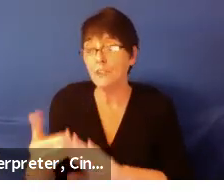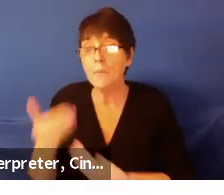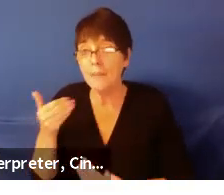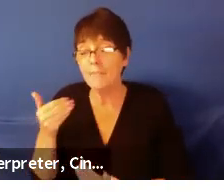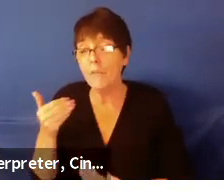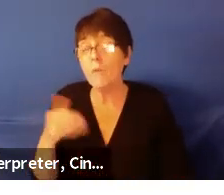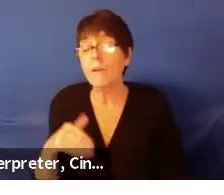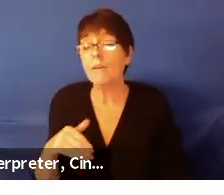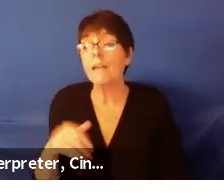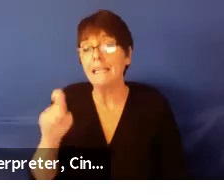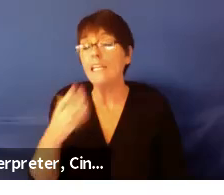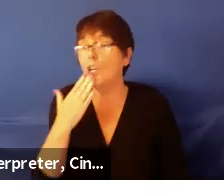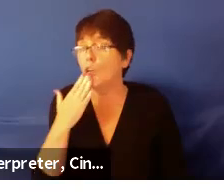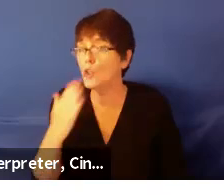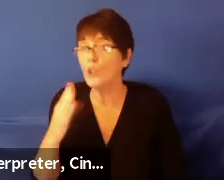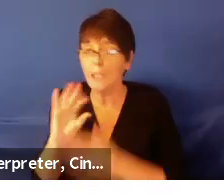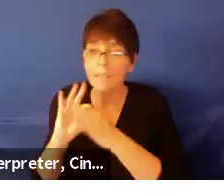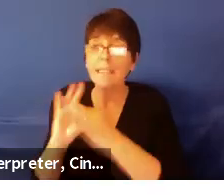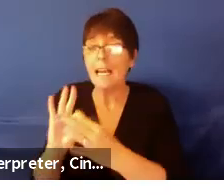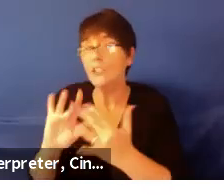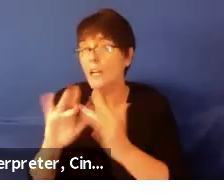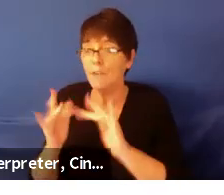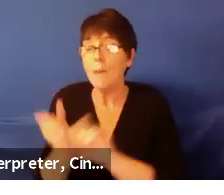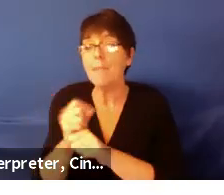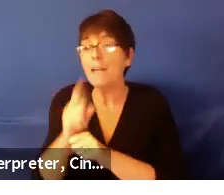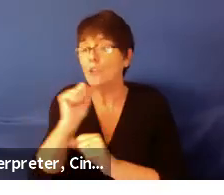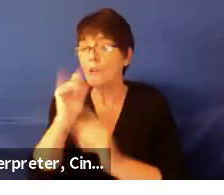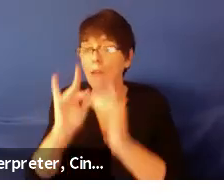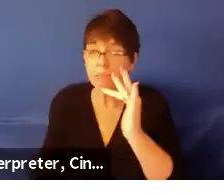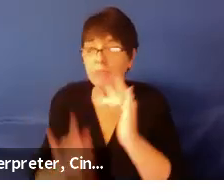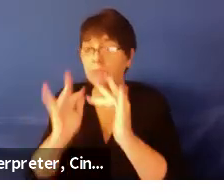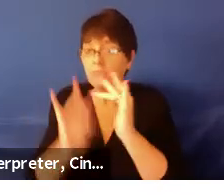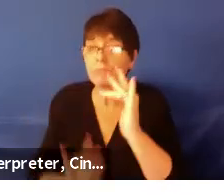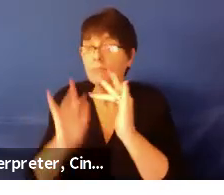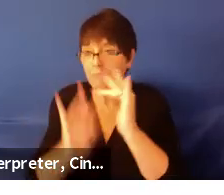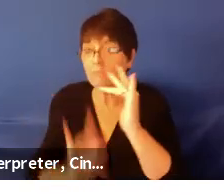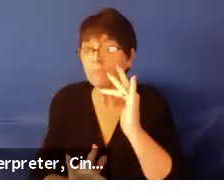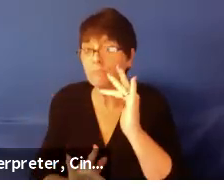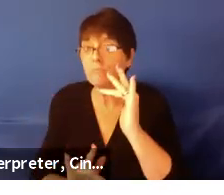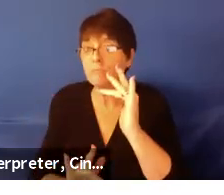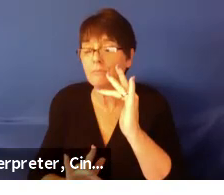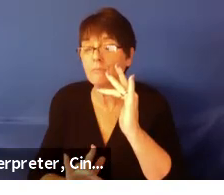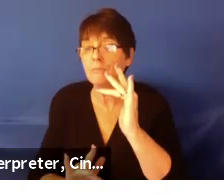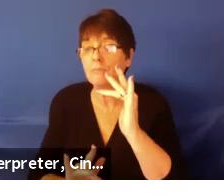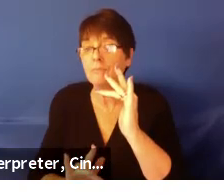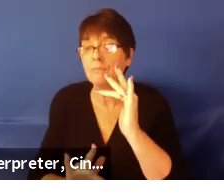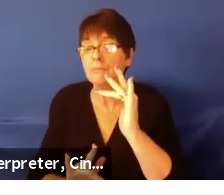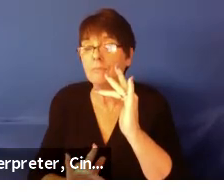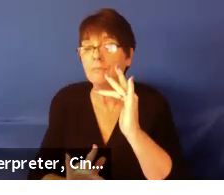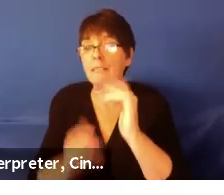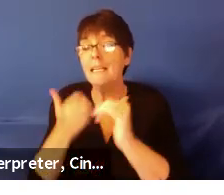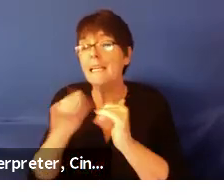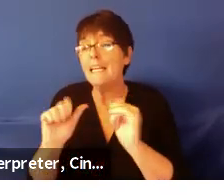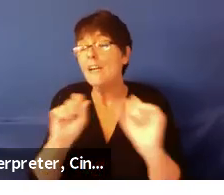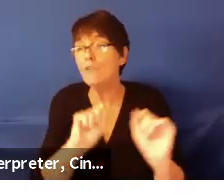you need a good connection to be able to make sure that you're not dropping any frames or